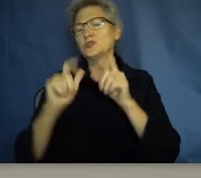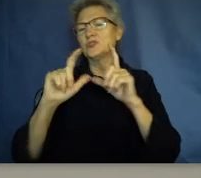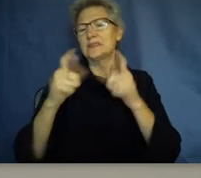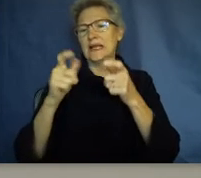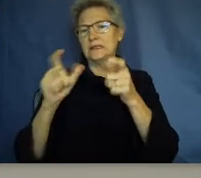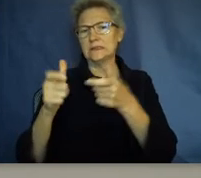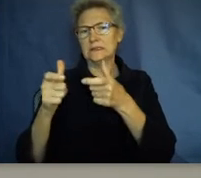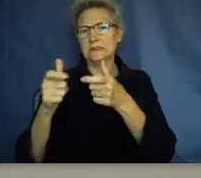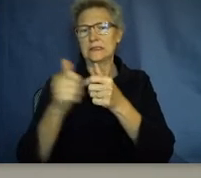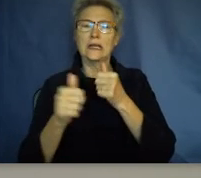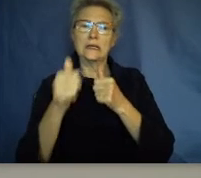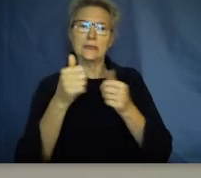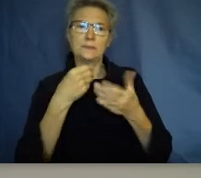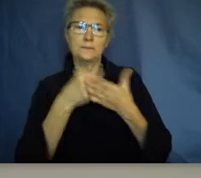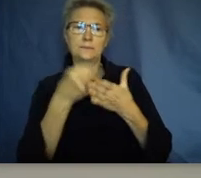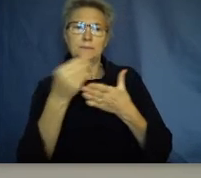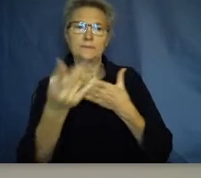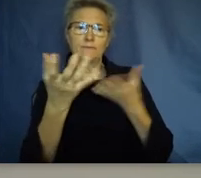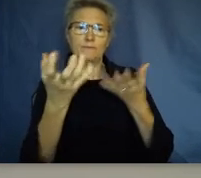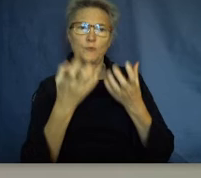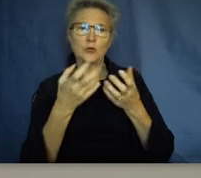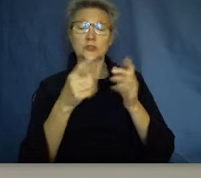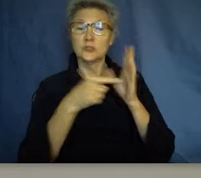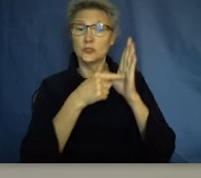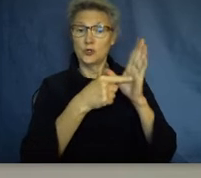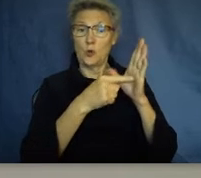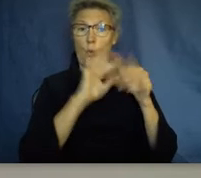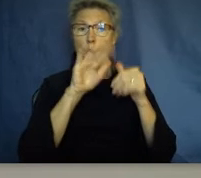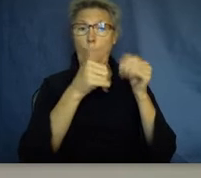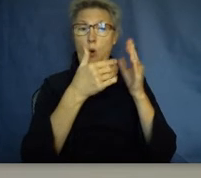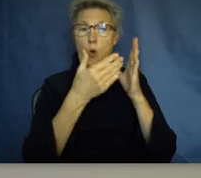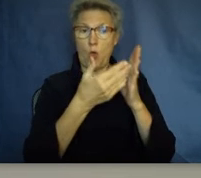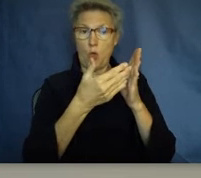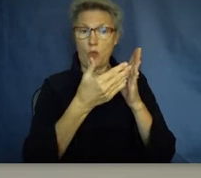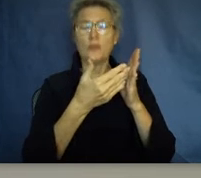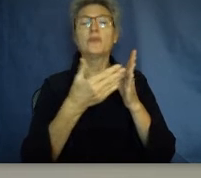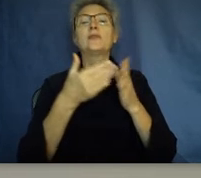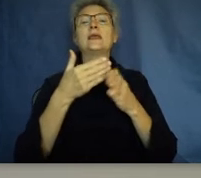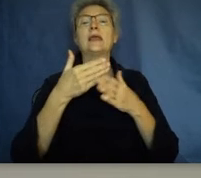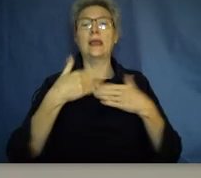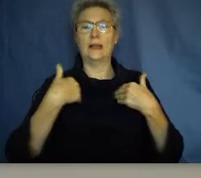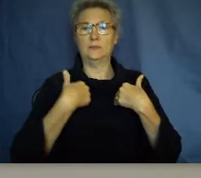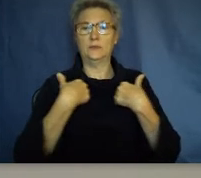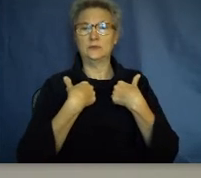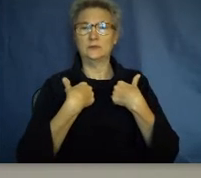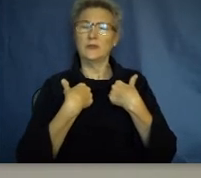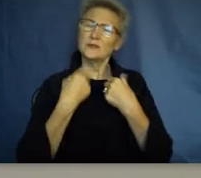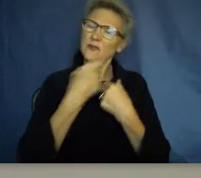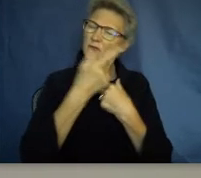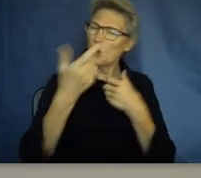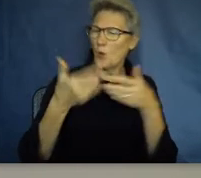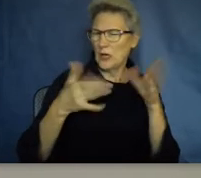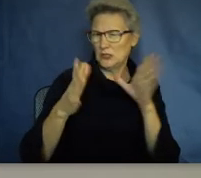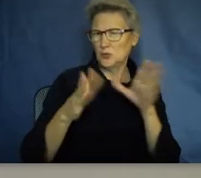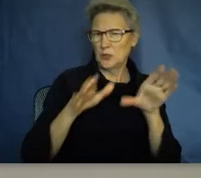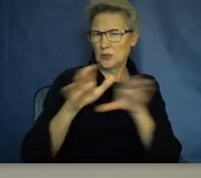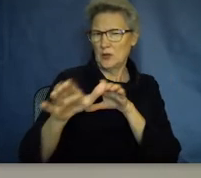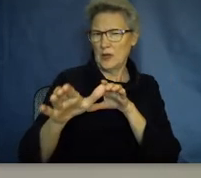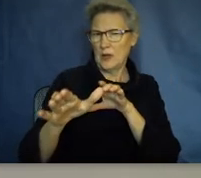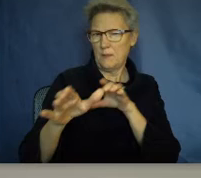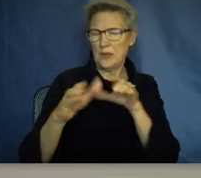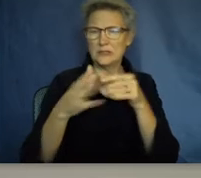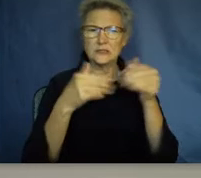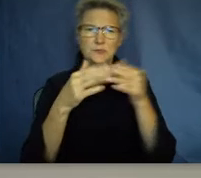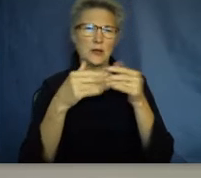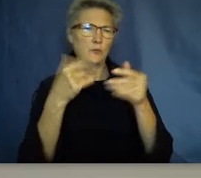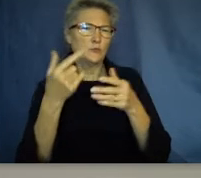of the animals? There's 2 different ways that we could approach this problem, but regardless of which way we choose, we really have to